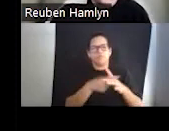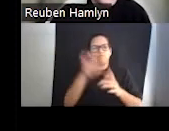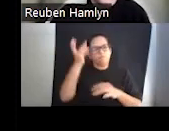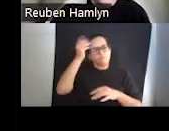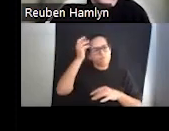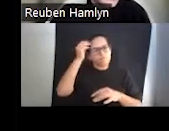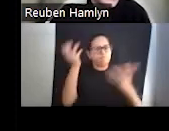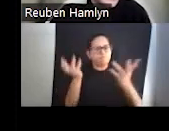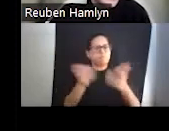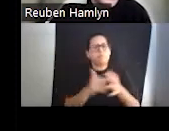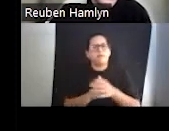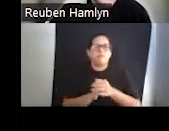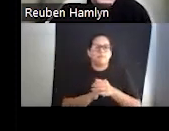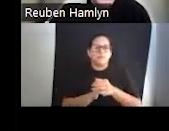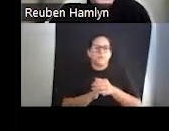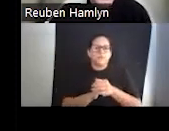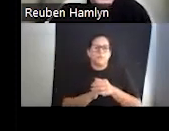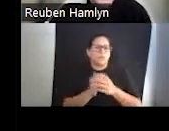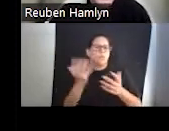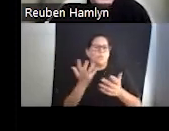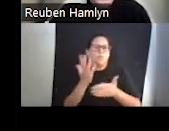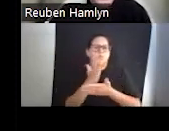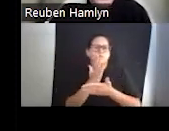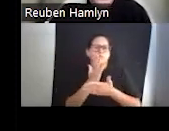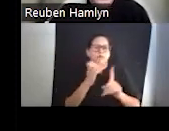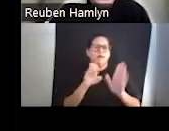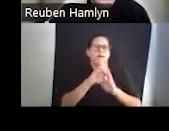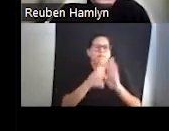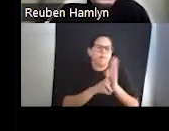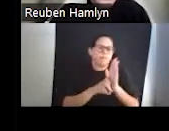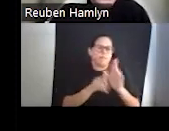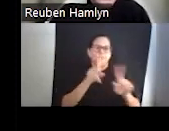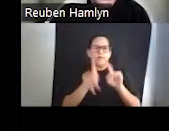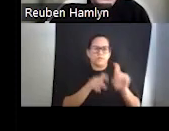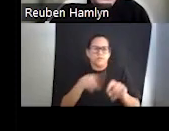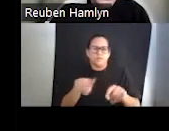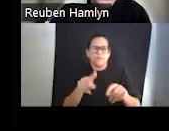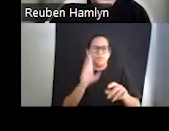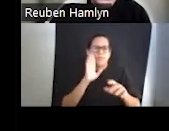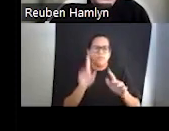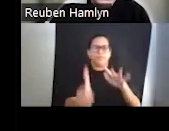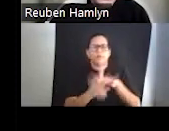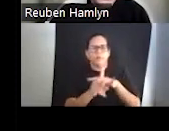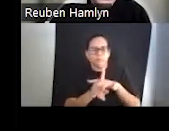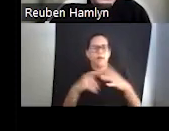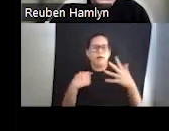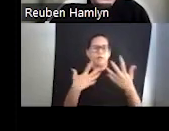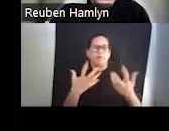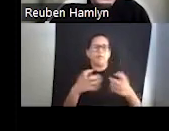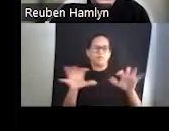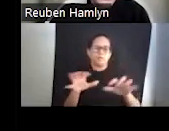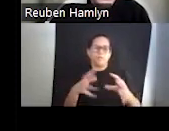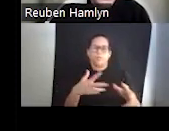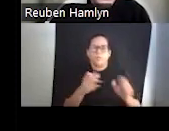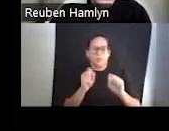of was that, well, what are the ethical questions that this brings up? And I wanted to do a